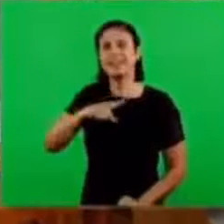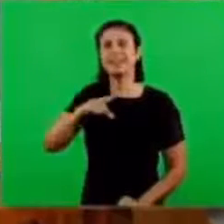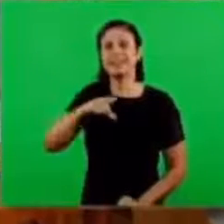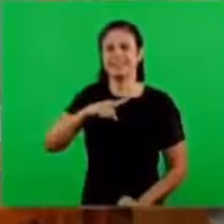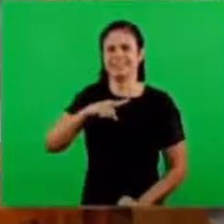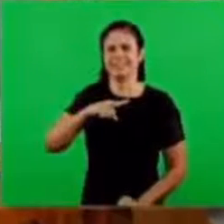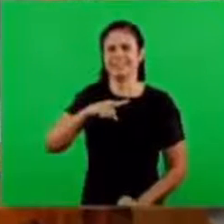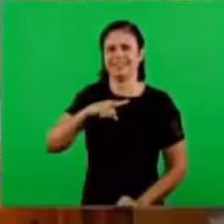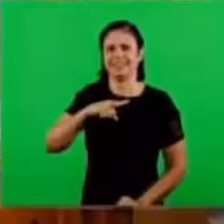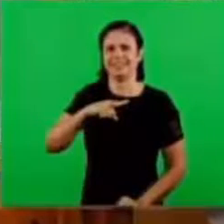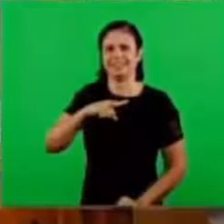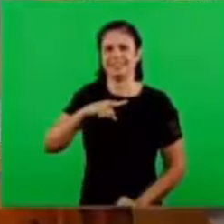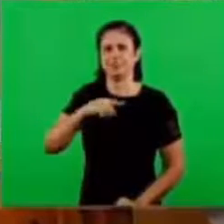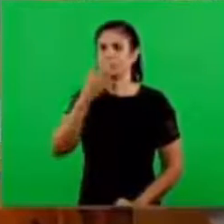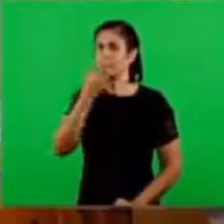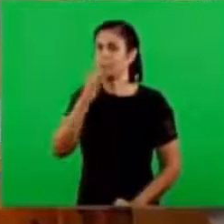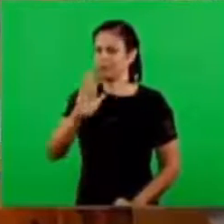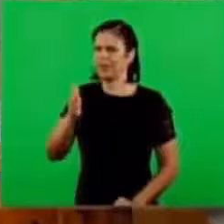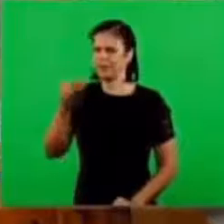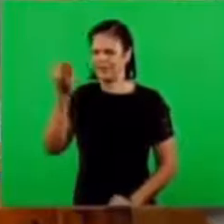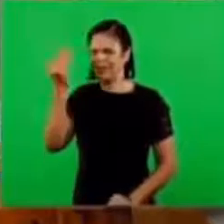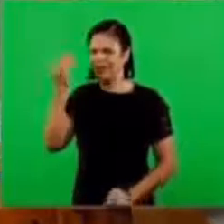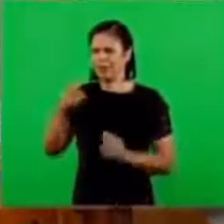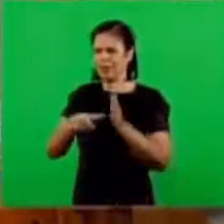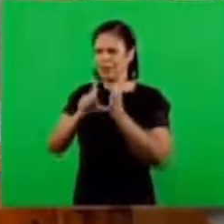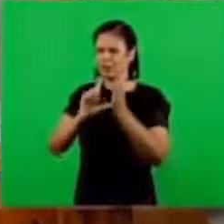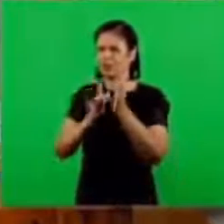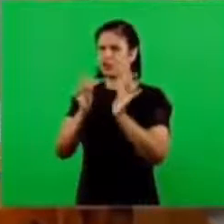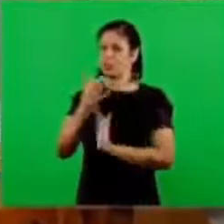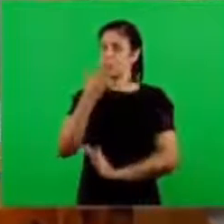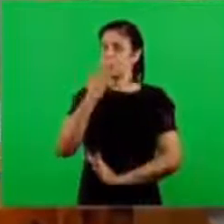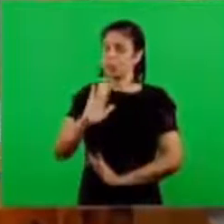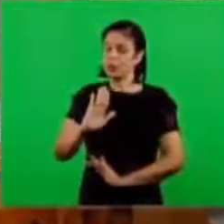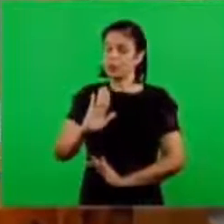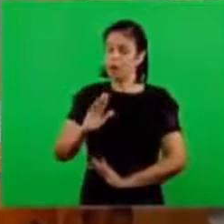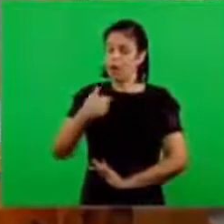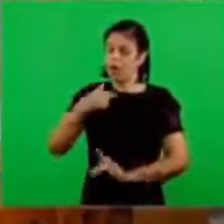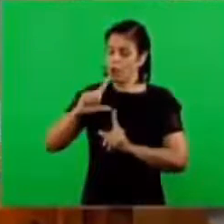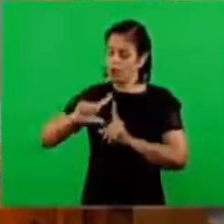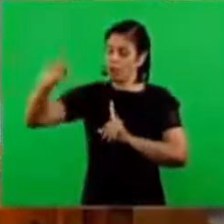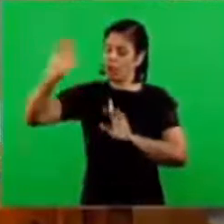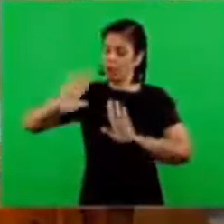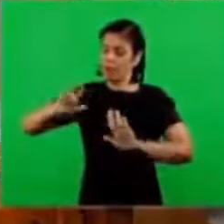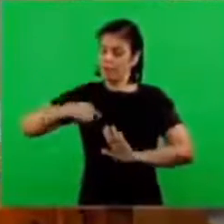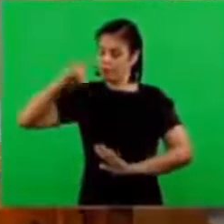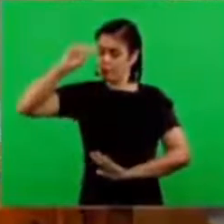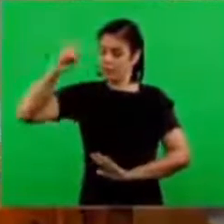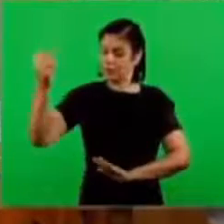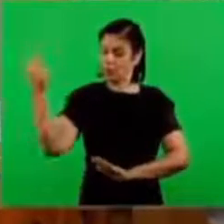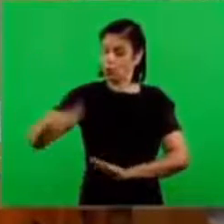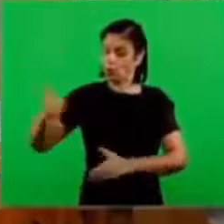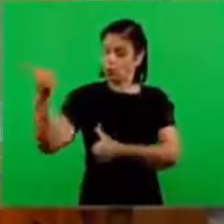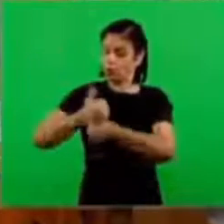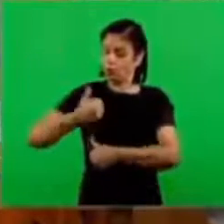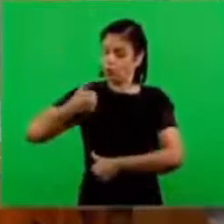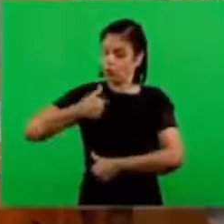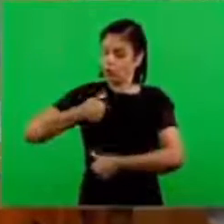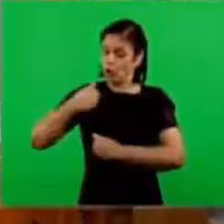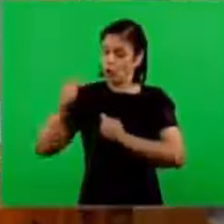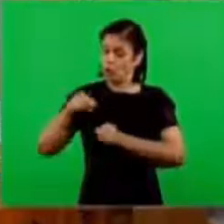had for us as a result the promise of the Lord Jesus, I will be with you every day, not only one day,